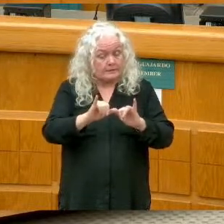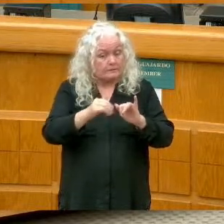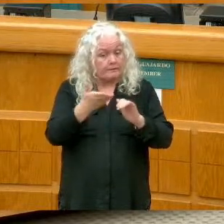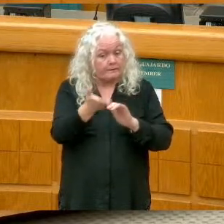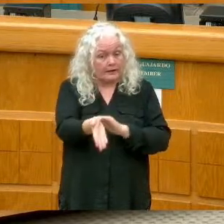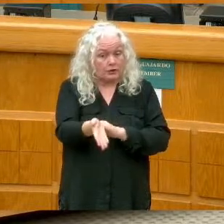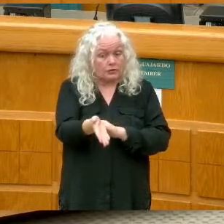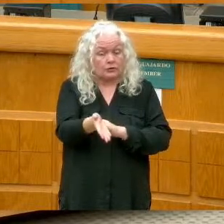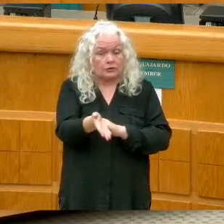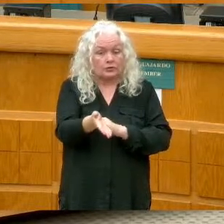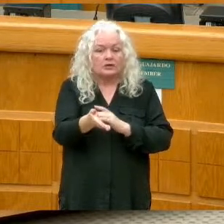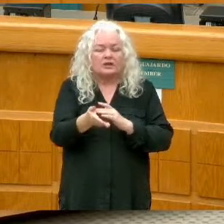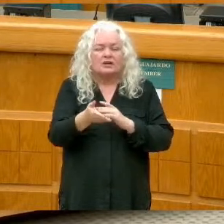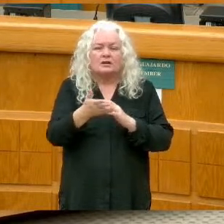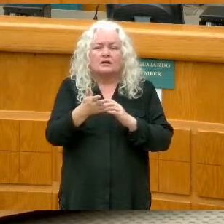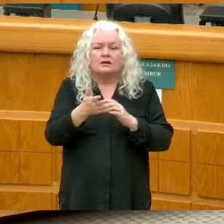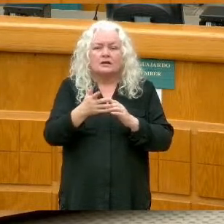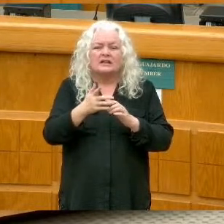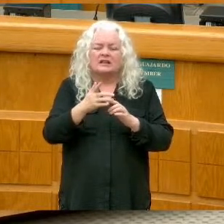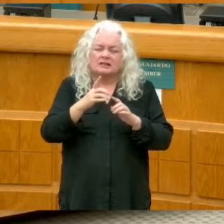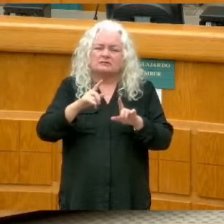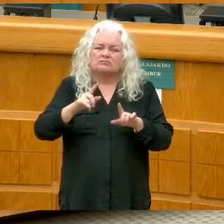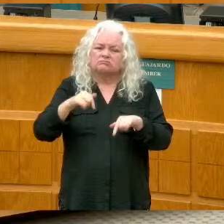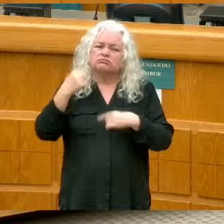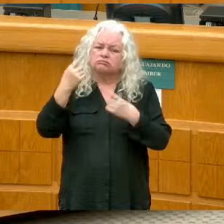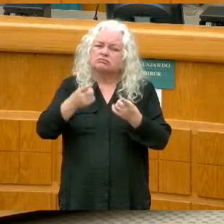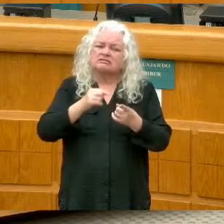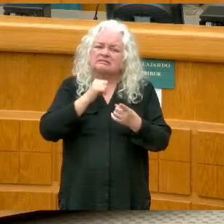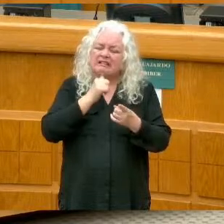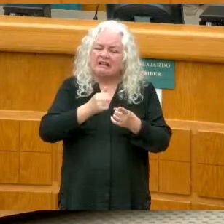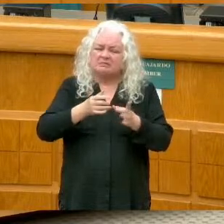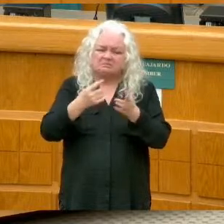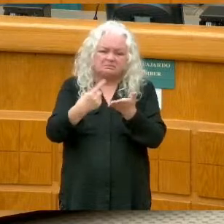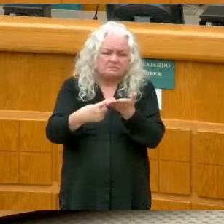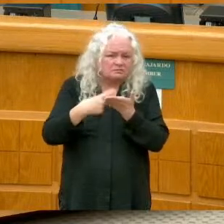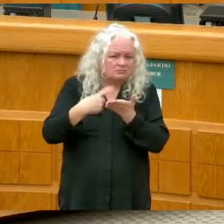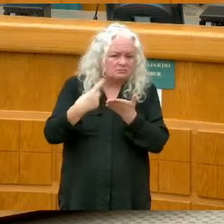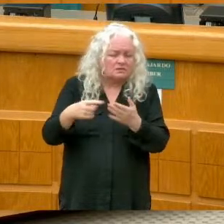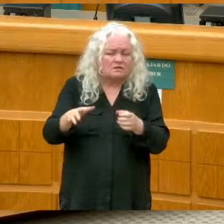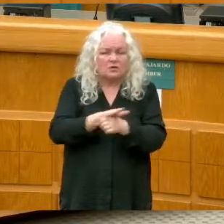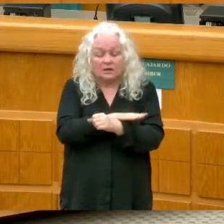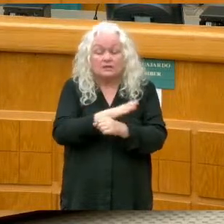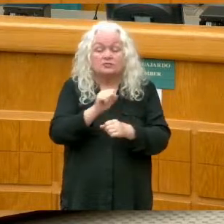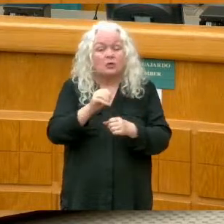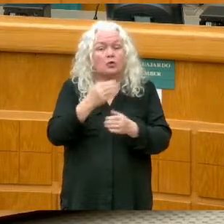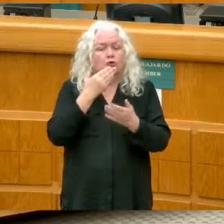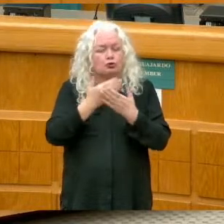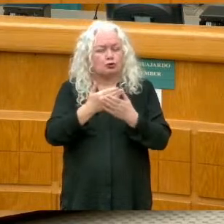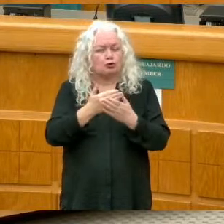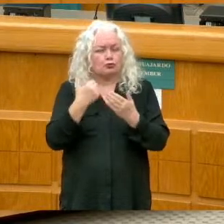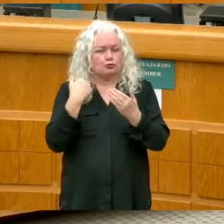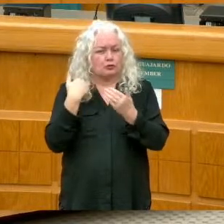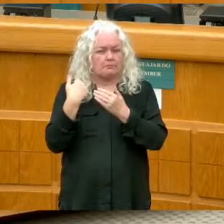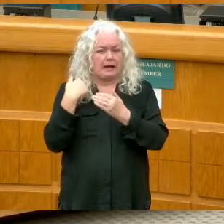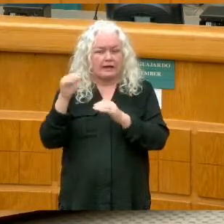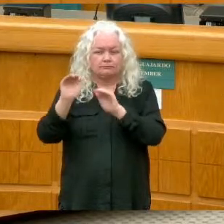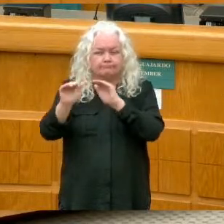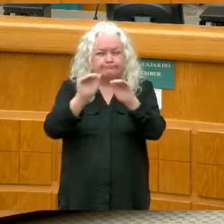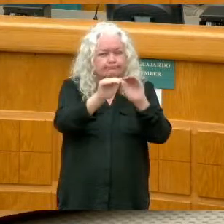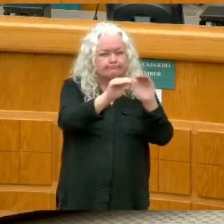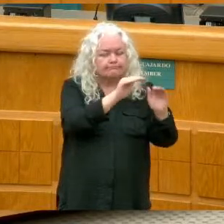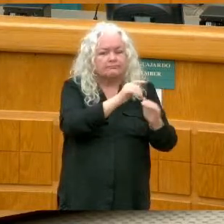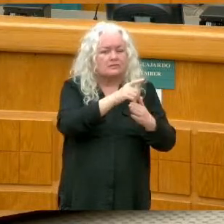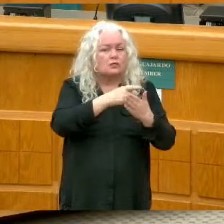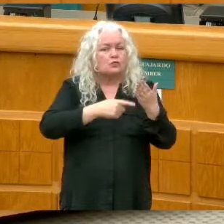time since we've talked to the community about them. And it's probably good just to remind ourselves what is